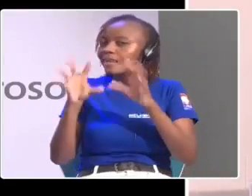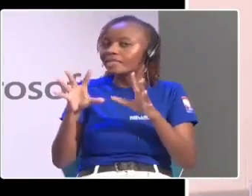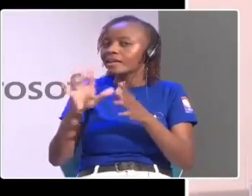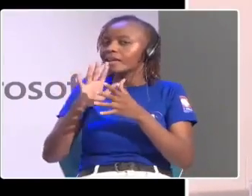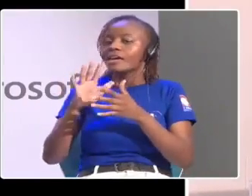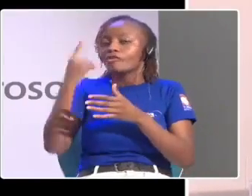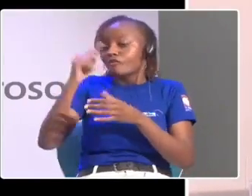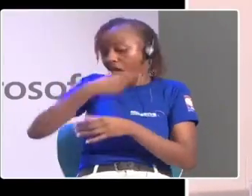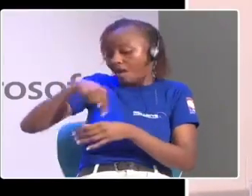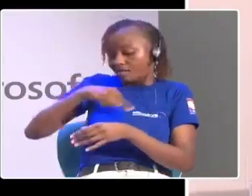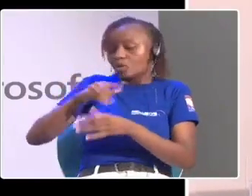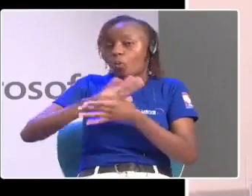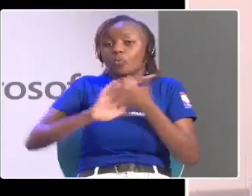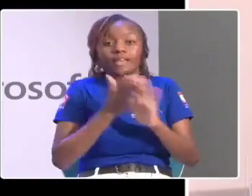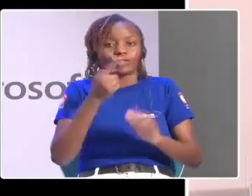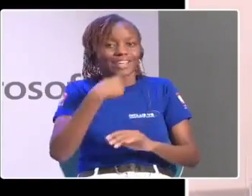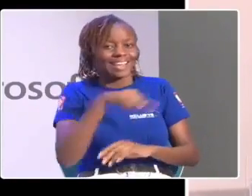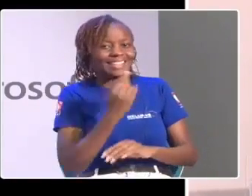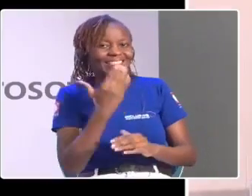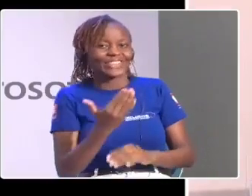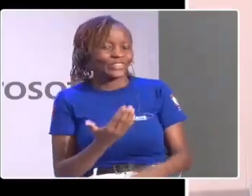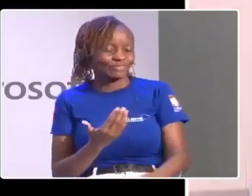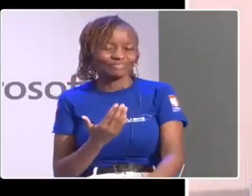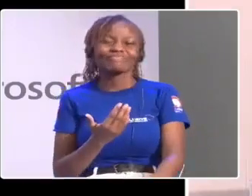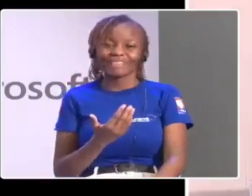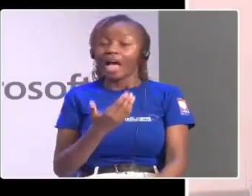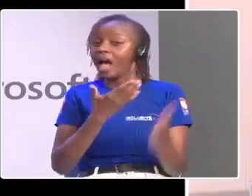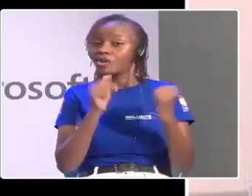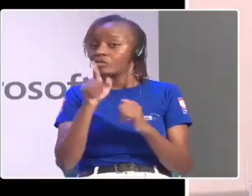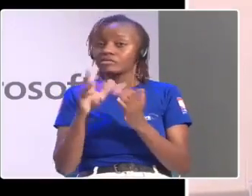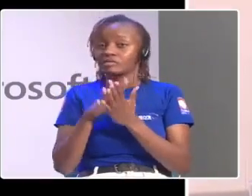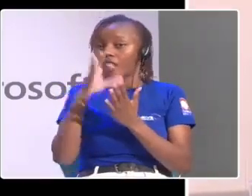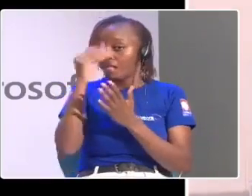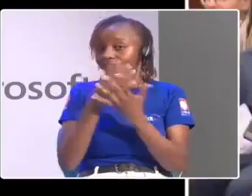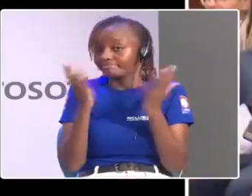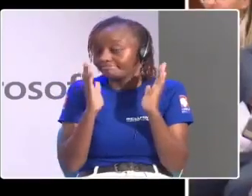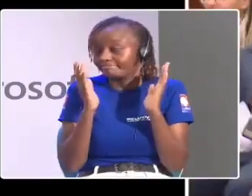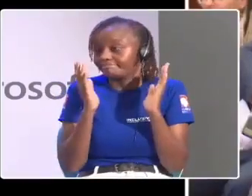voice of the community. So I'll pause there, but feel free to add anything else.